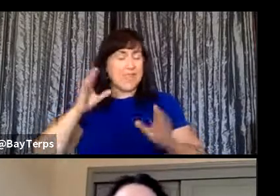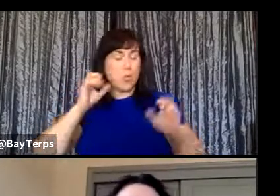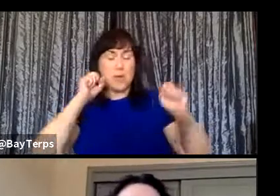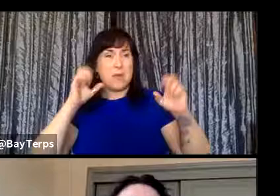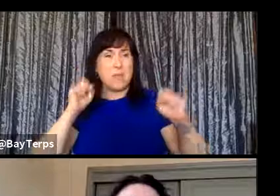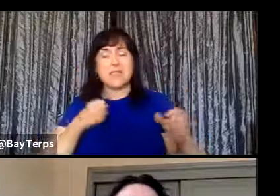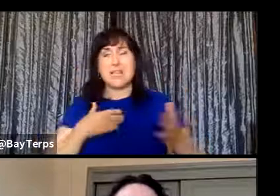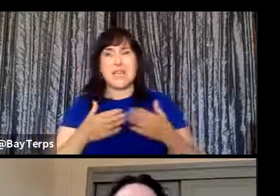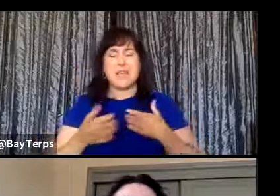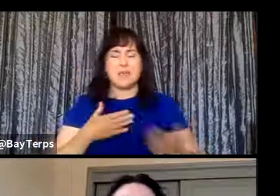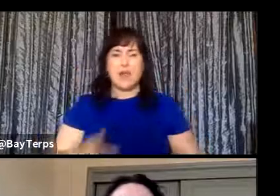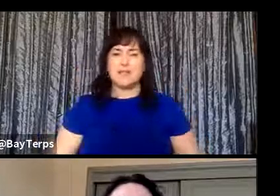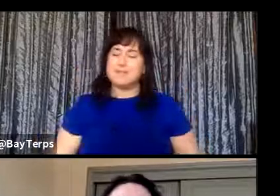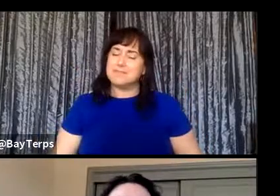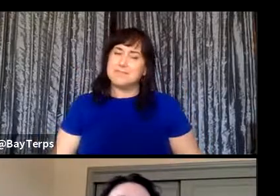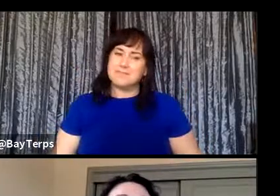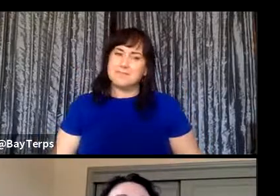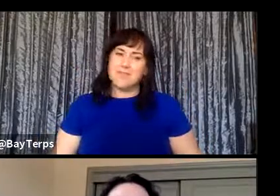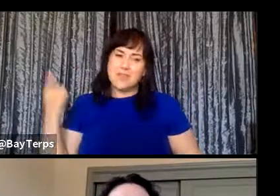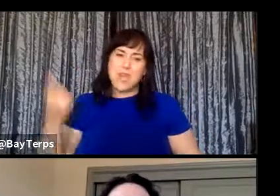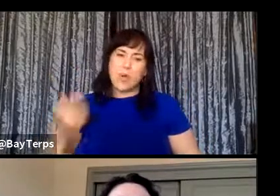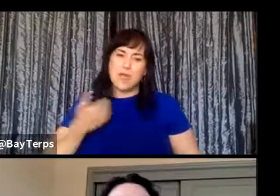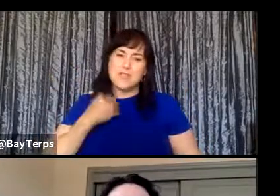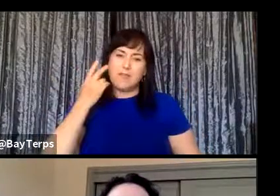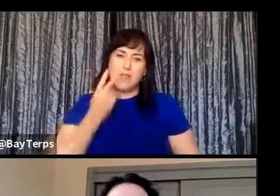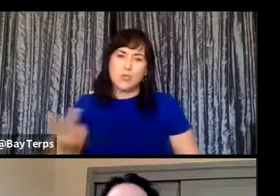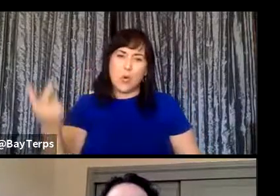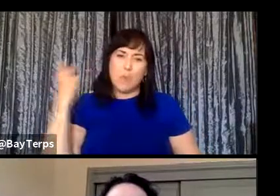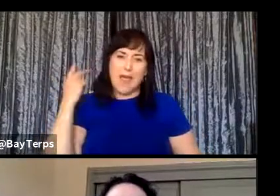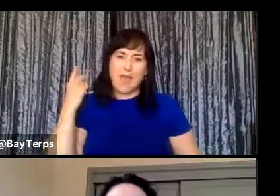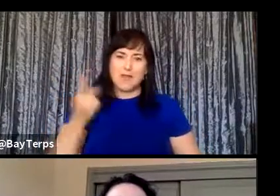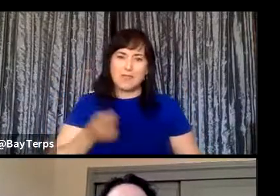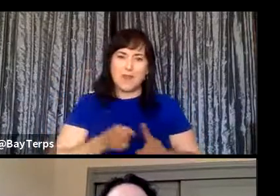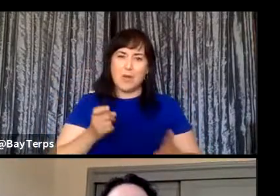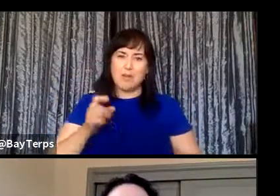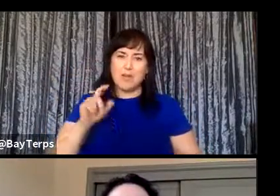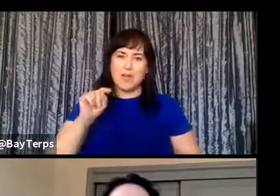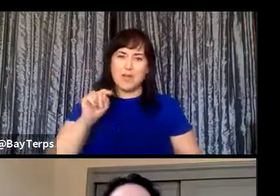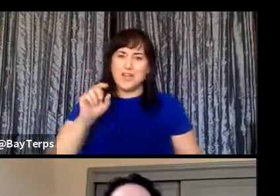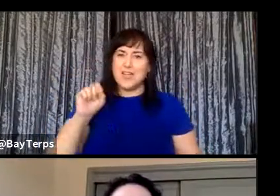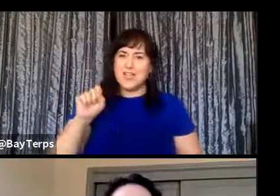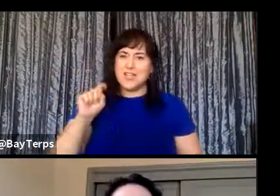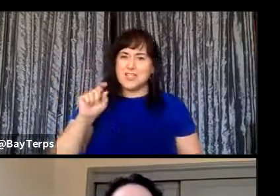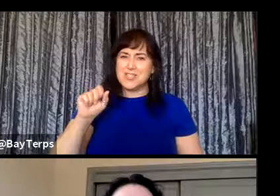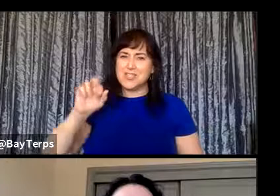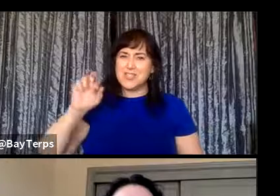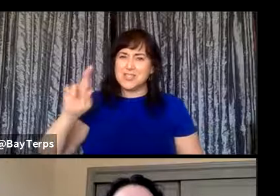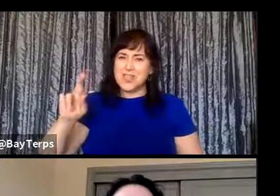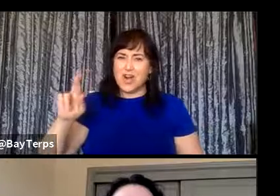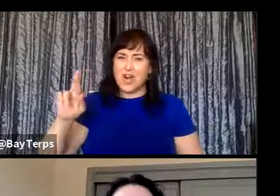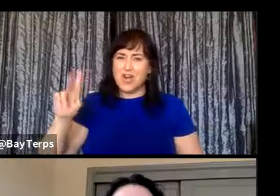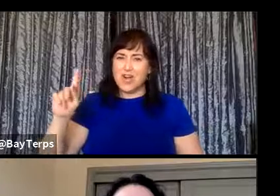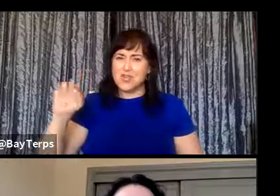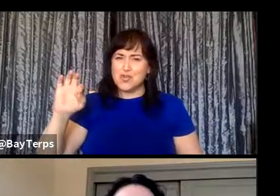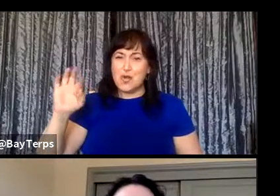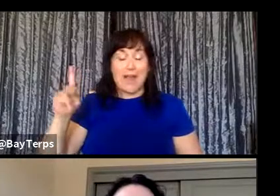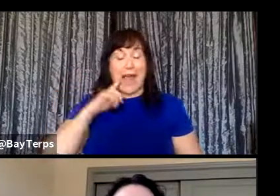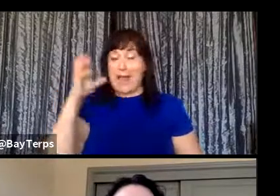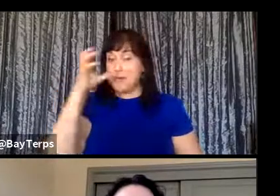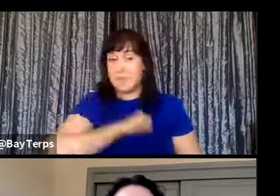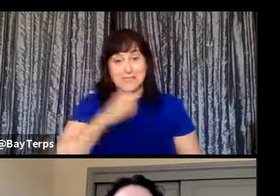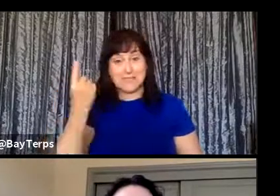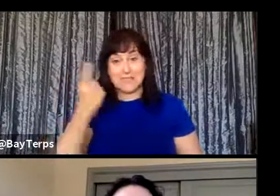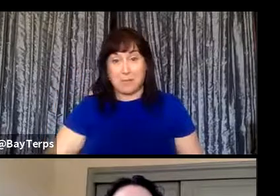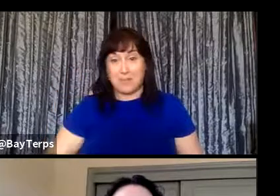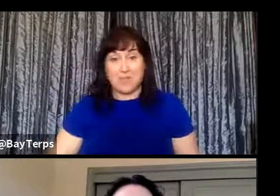way, right? Because they always have a throwback episode from Star Trek. I'm really giving too much information now, okay? But